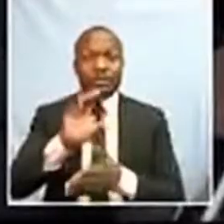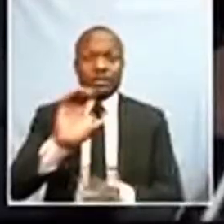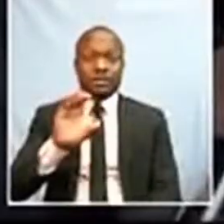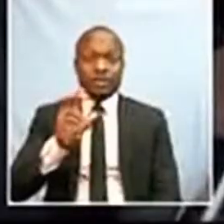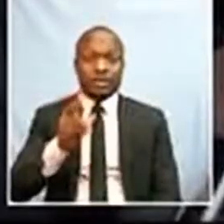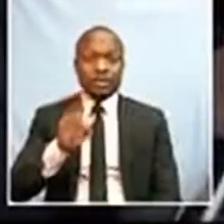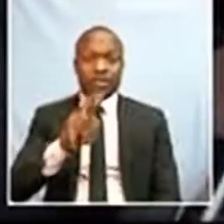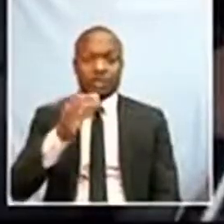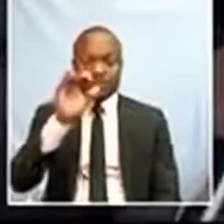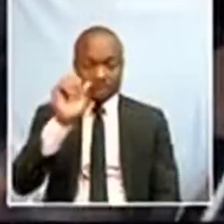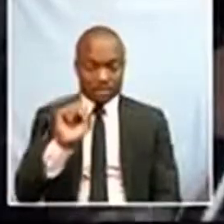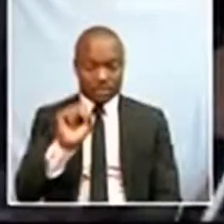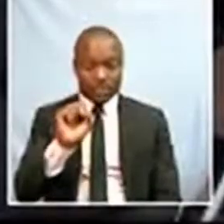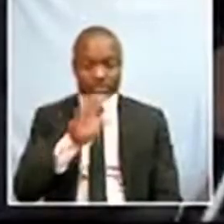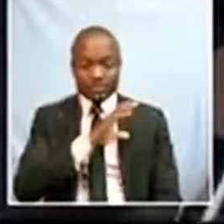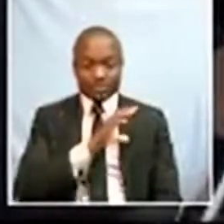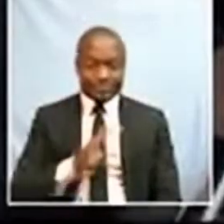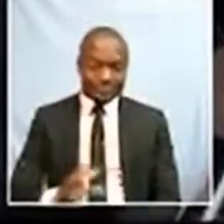Dealers